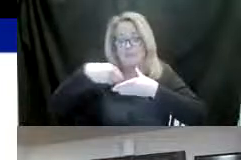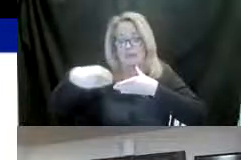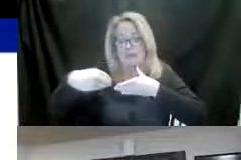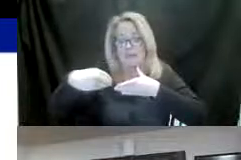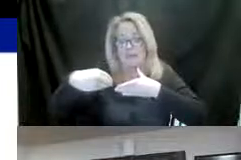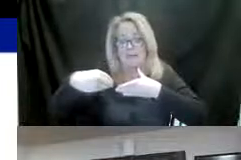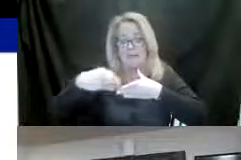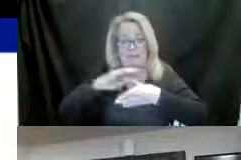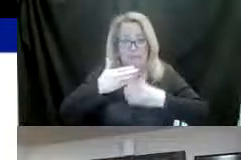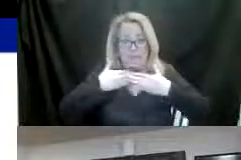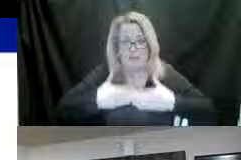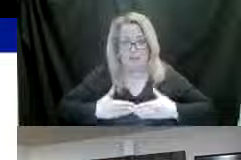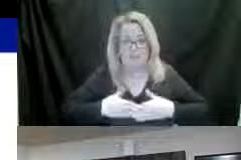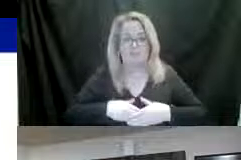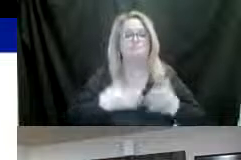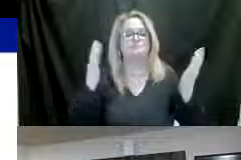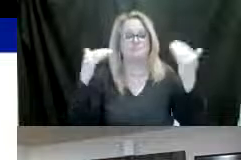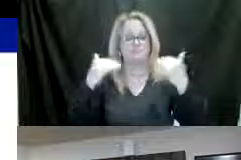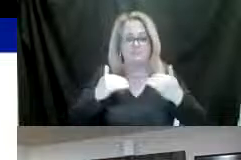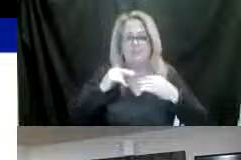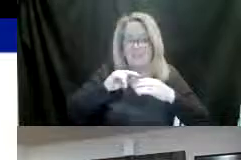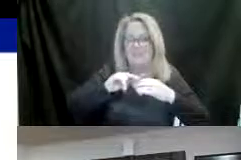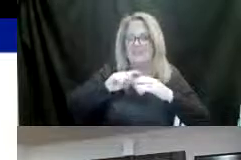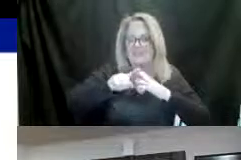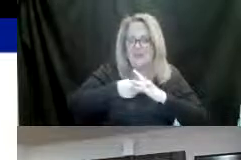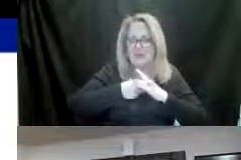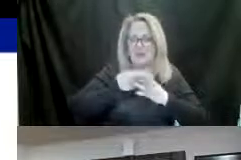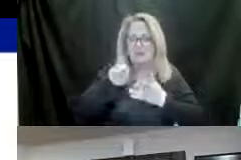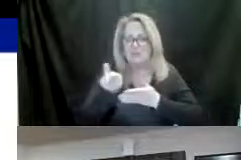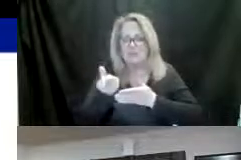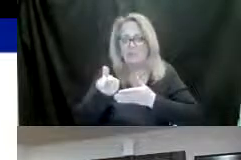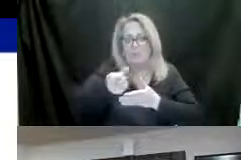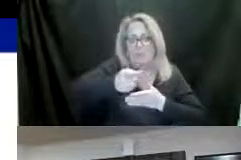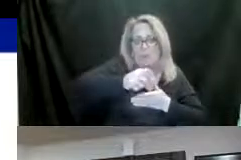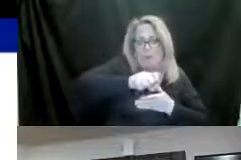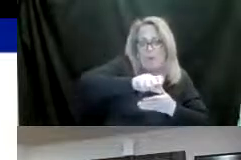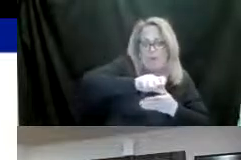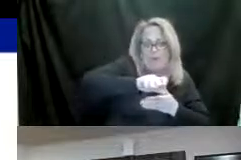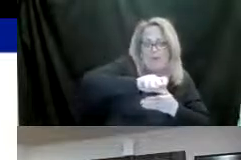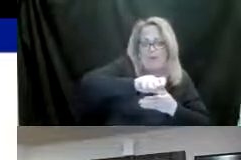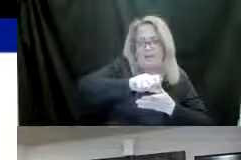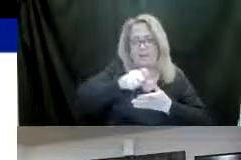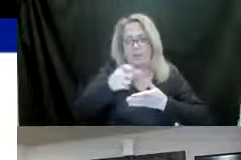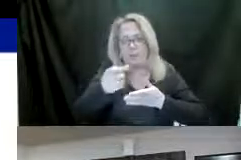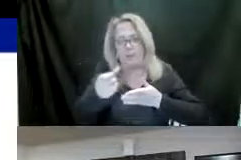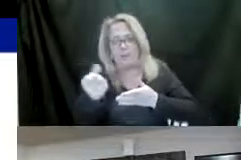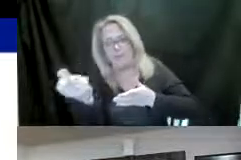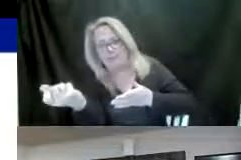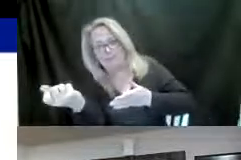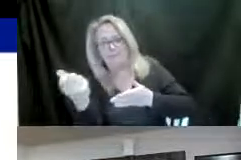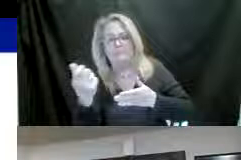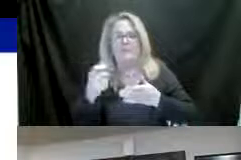And then rolling to walking. So we have kids who begin to start kind of rolling their body around. Then they